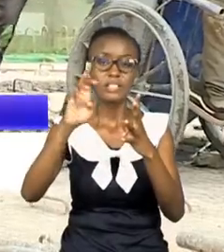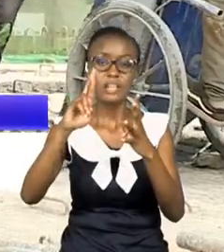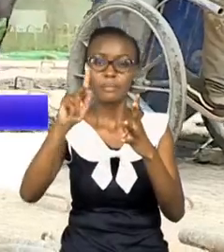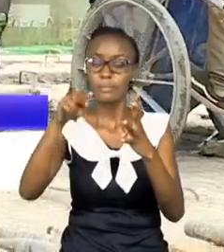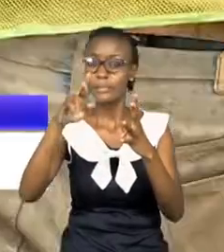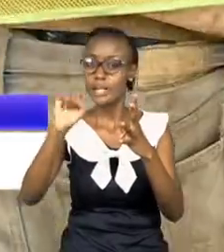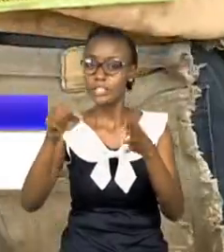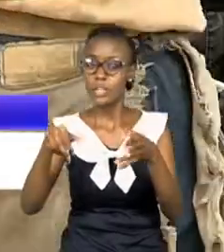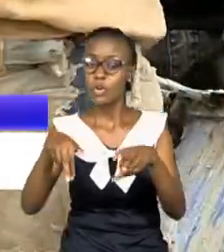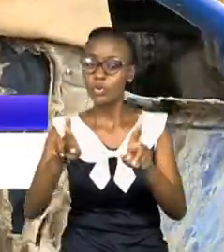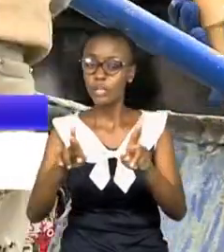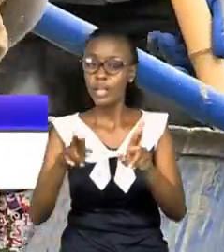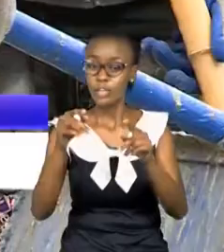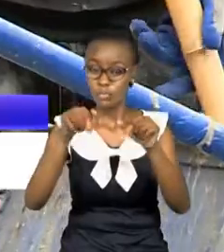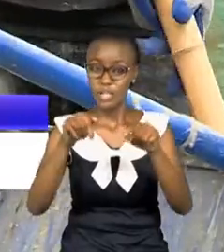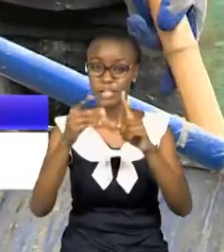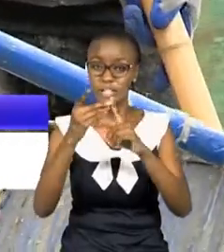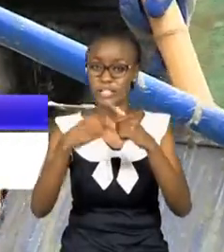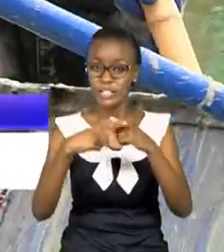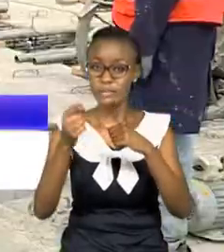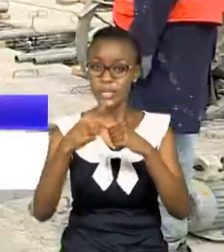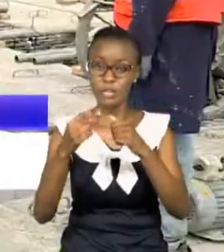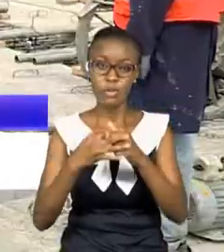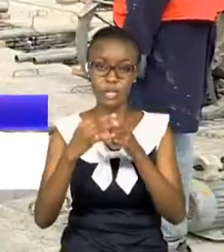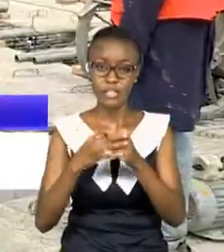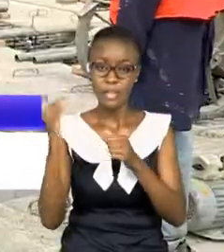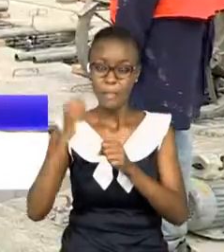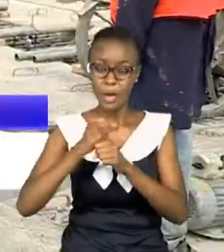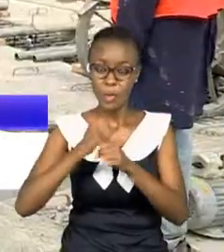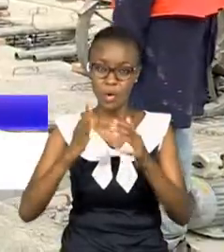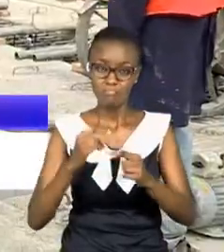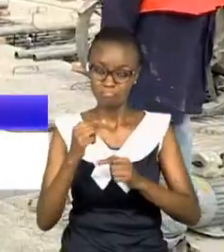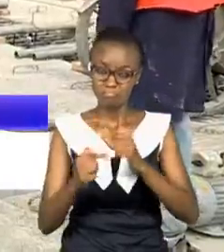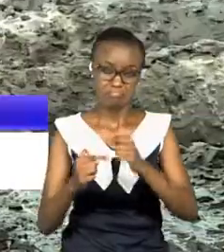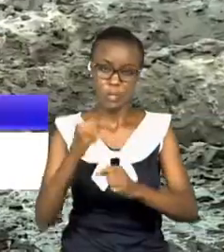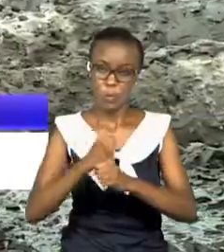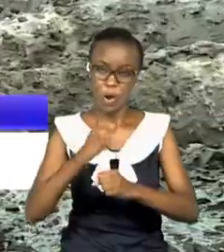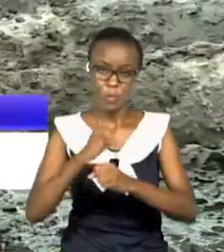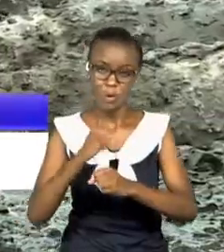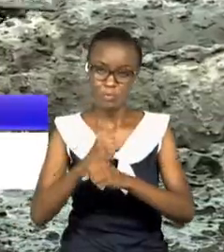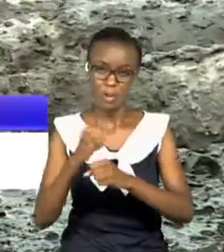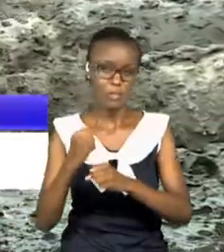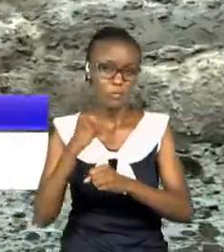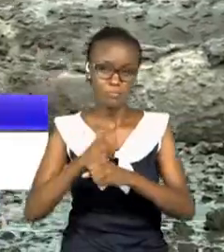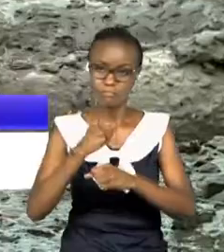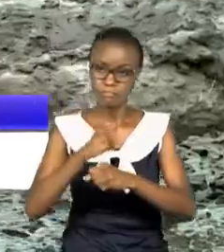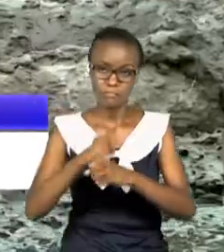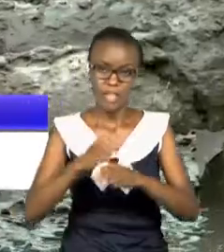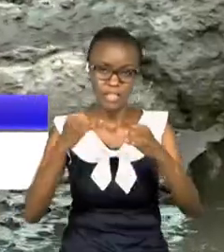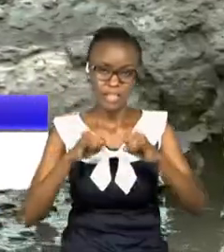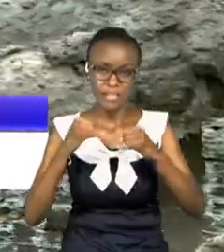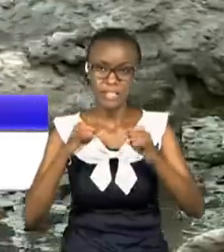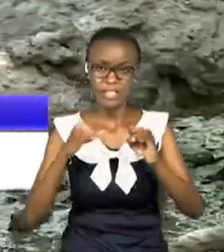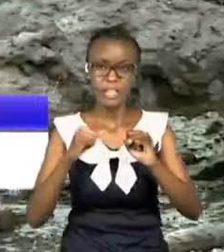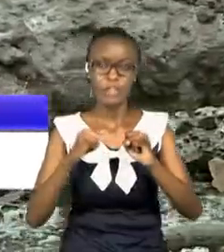On this day, the 6th of August, the workers here at the workstation are doing all they can to ensure they beat the deadline set by